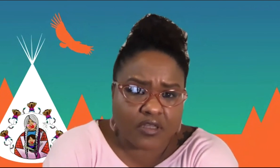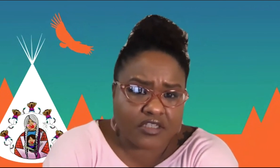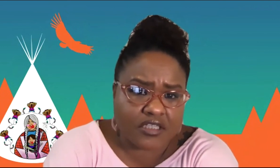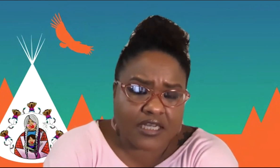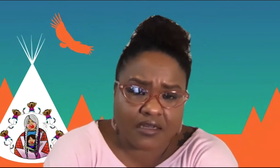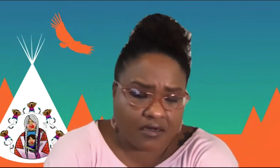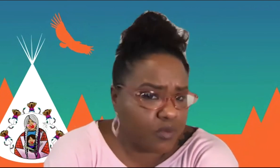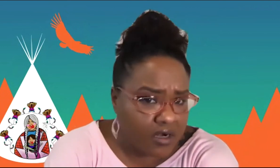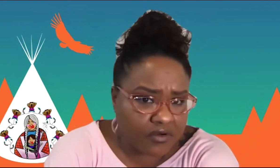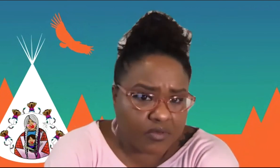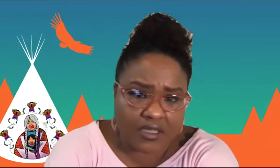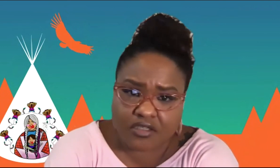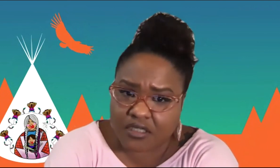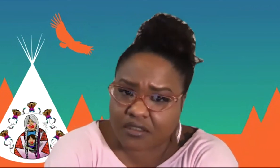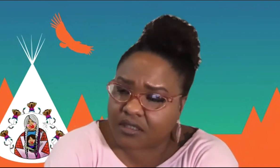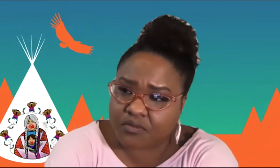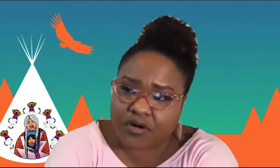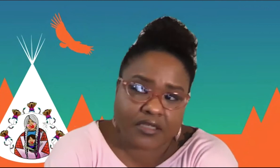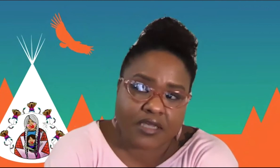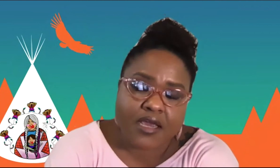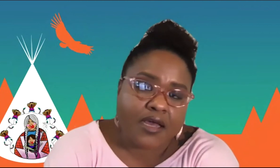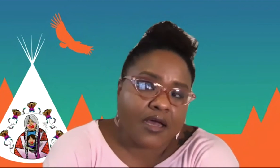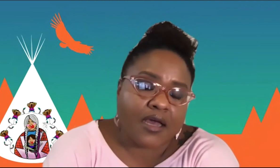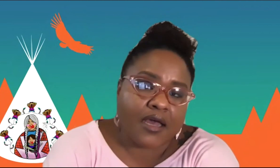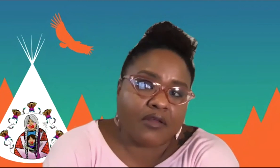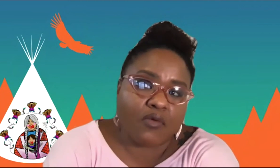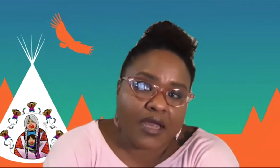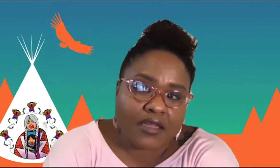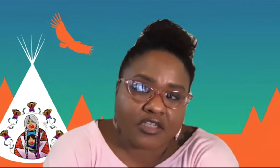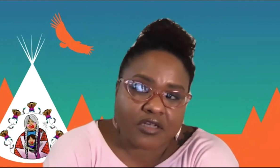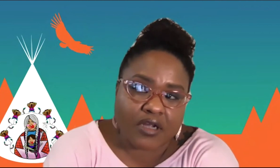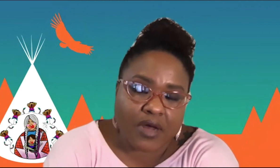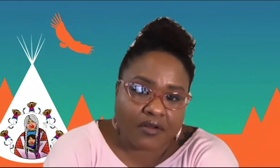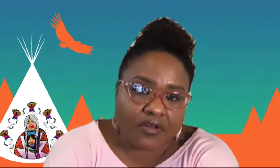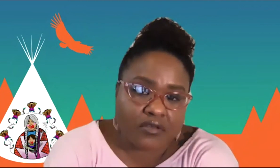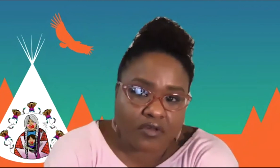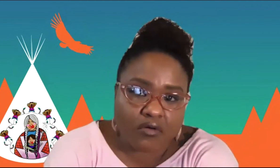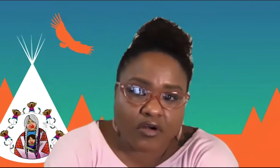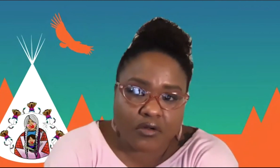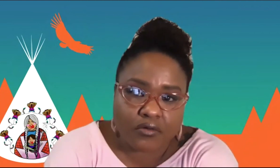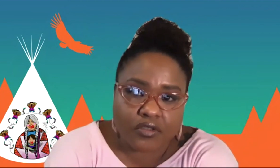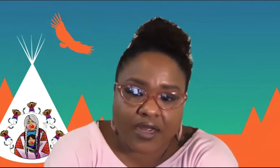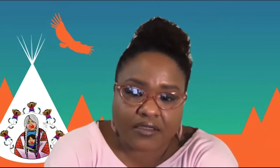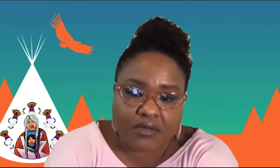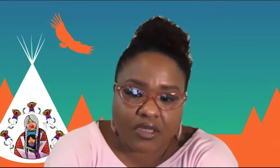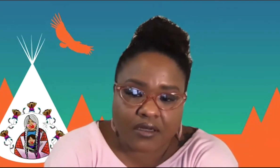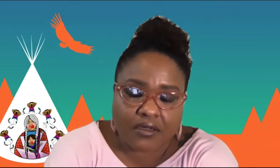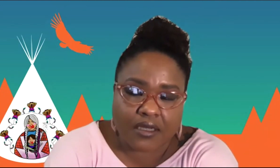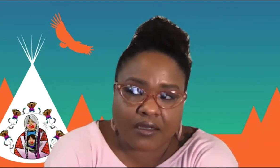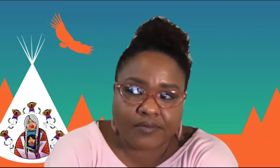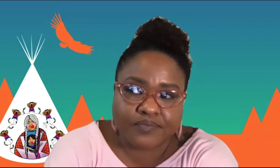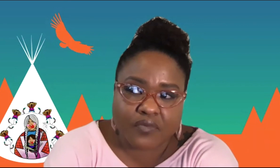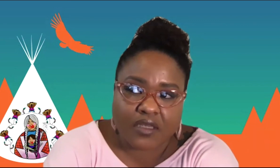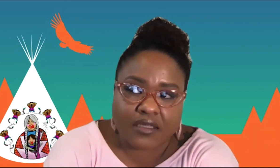people that she's taken on as part of her PhD experience. And the way that she's going about it, for those of you who are new to academia,